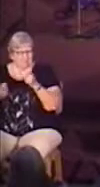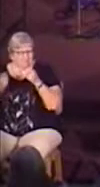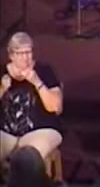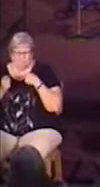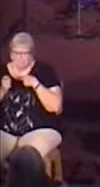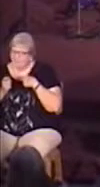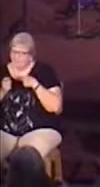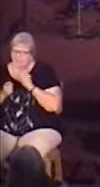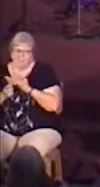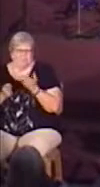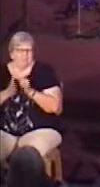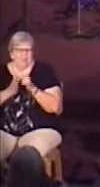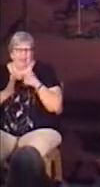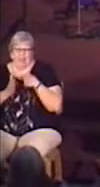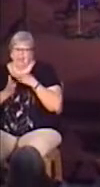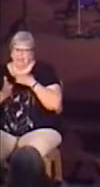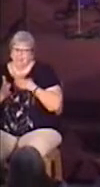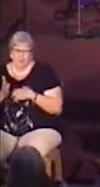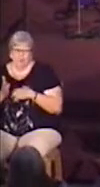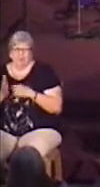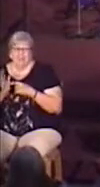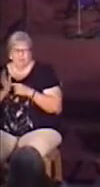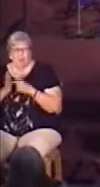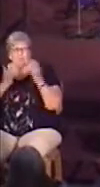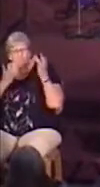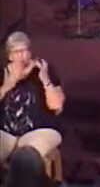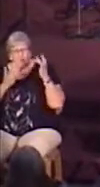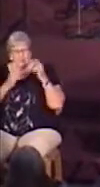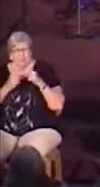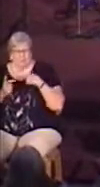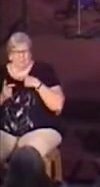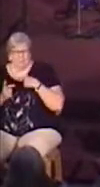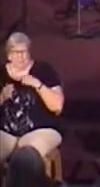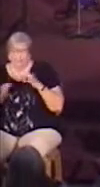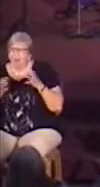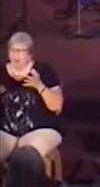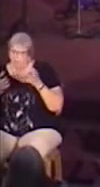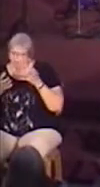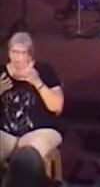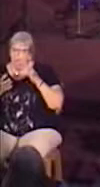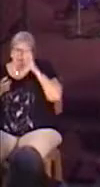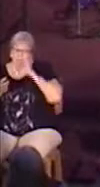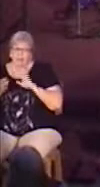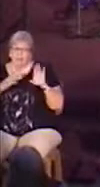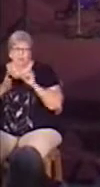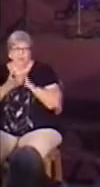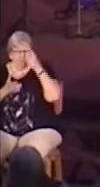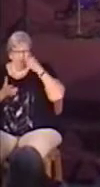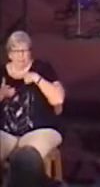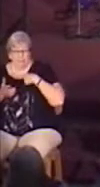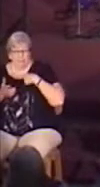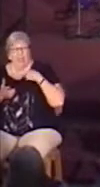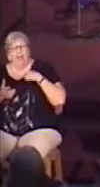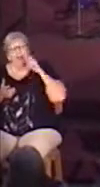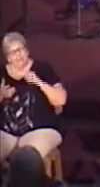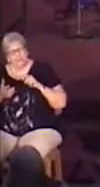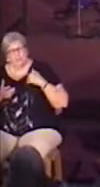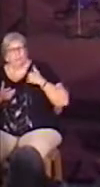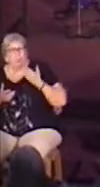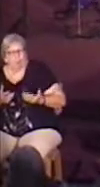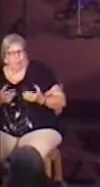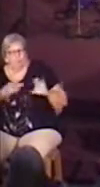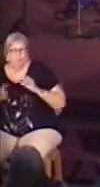me the things that I deserve. He has shown mercy to me. And if I want God to do that to me, I should be willing to do that to other